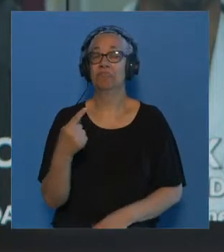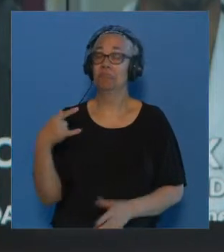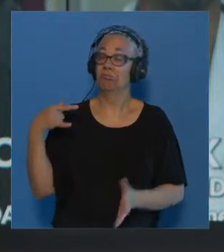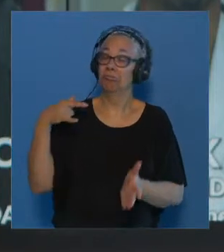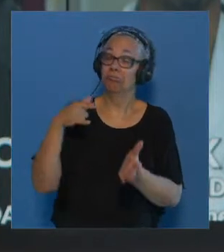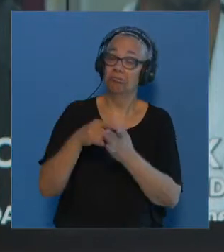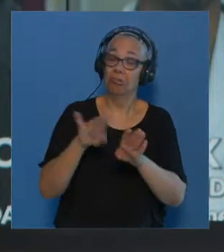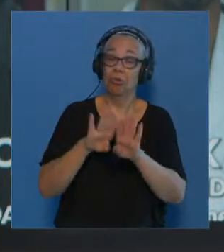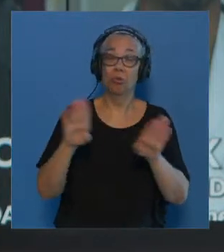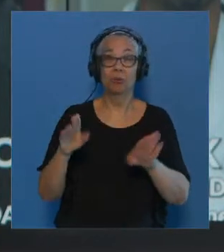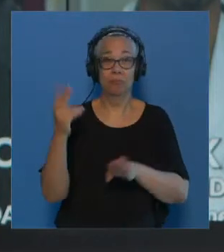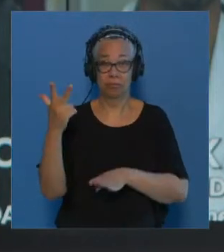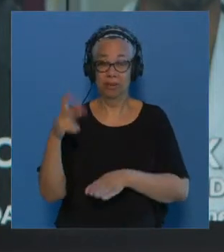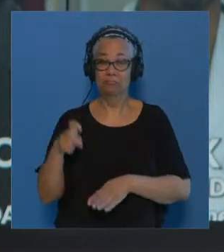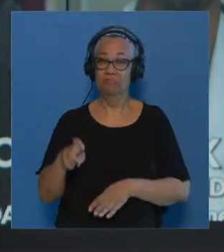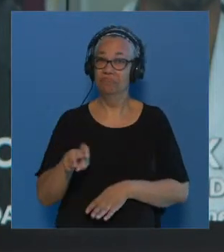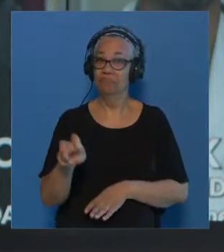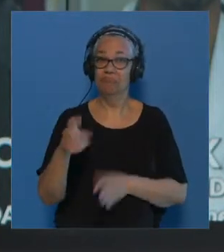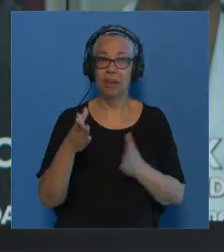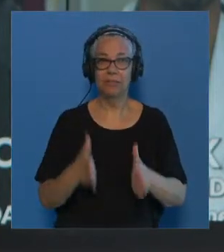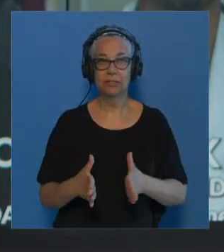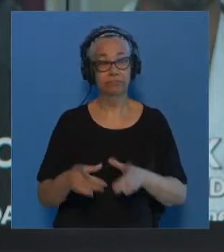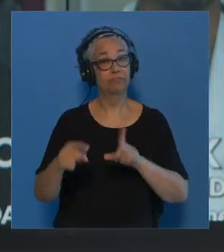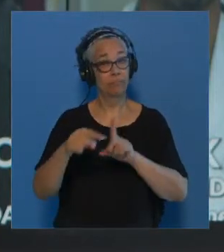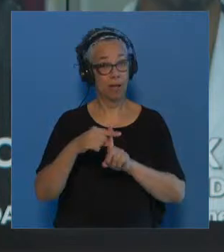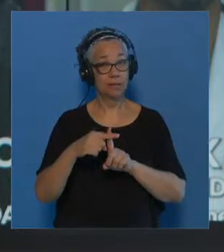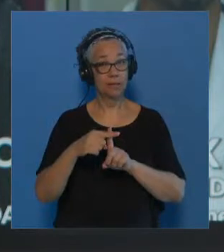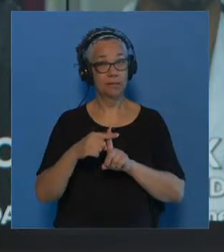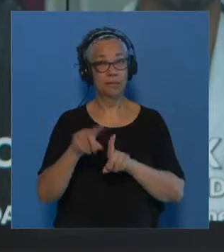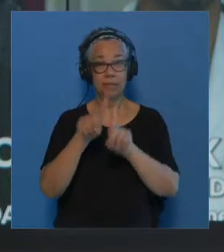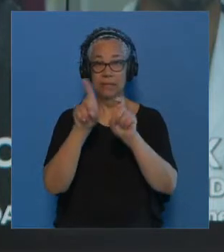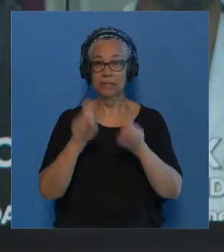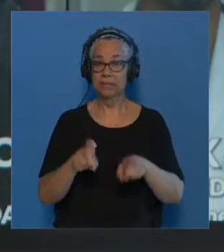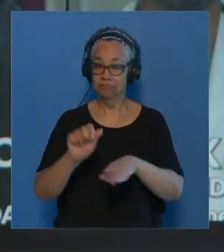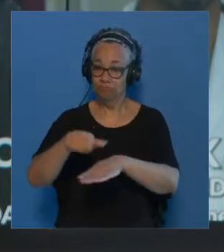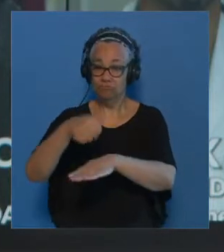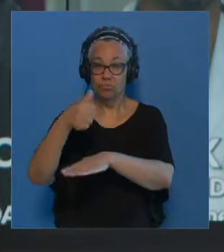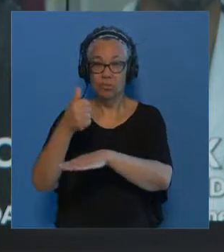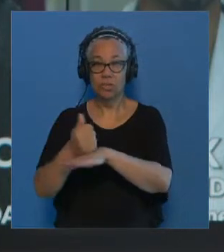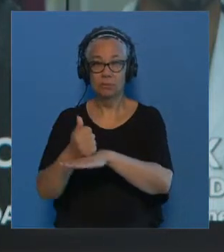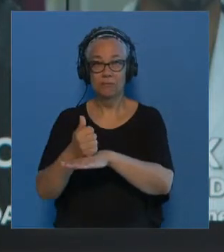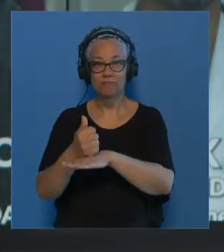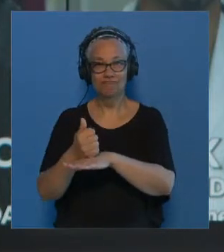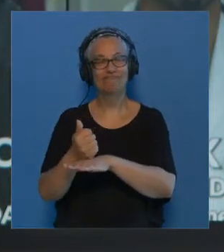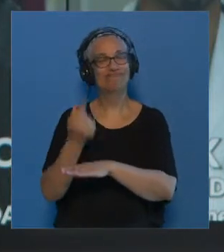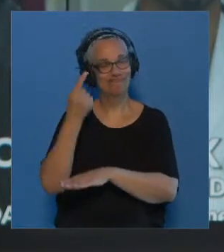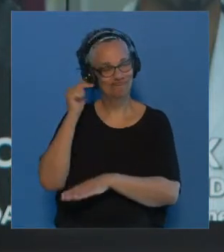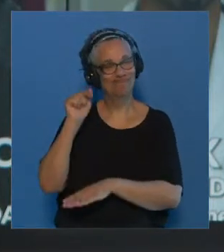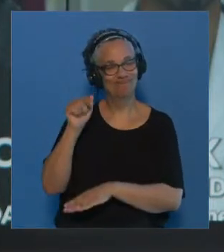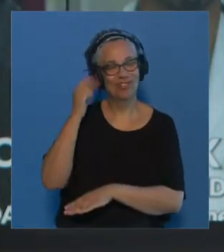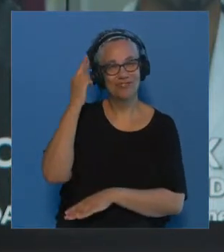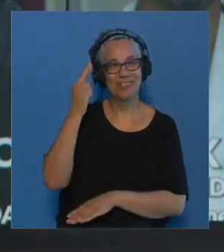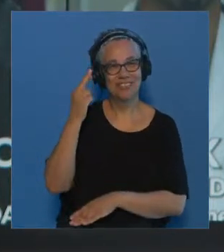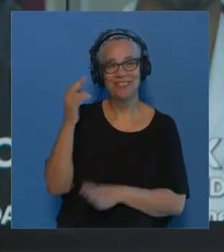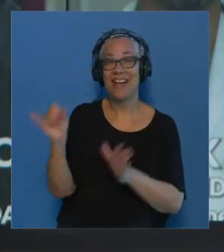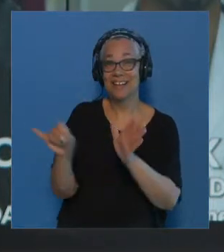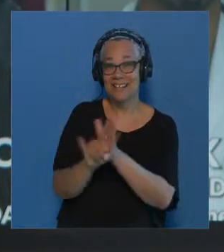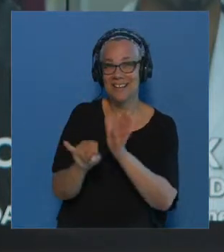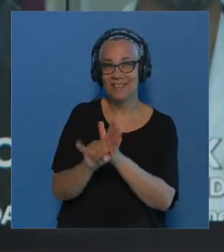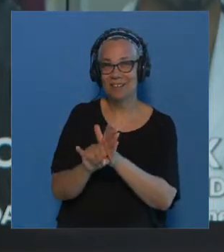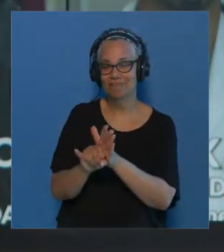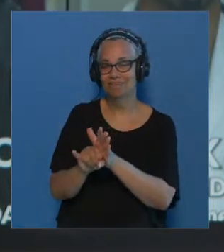3 travelers have tested positive. This testing is in place precisely for this reason, to identify